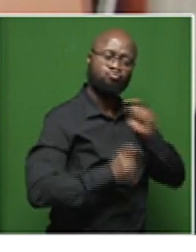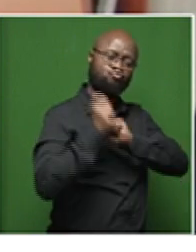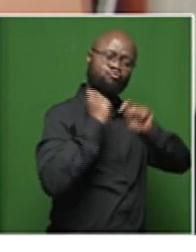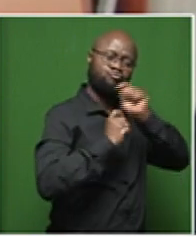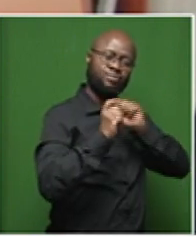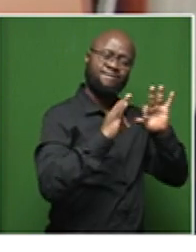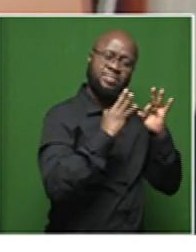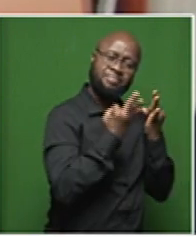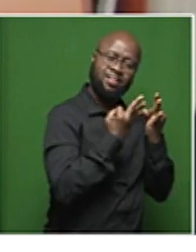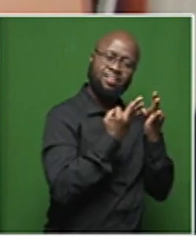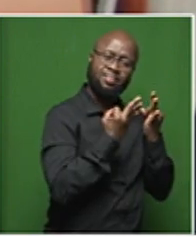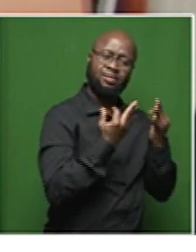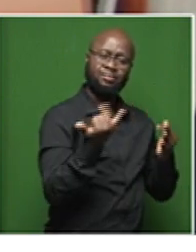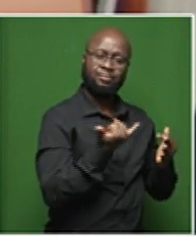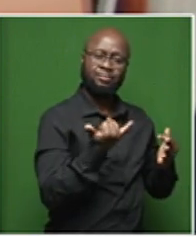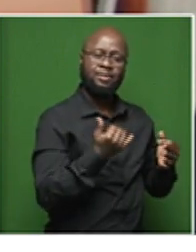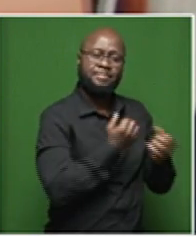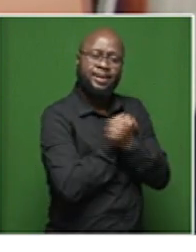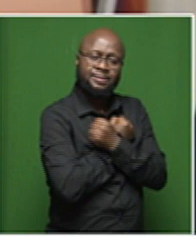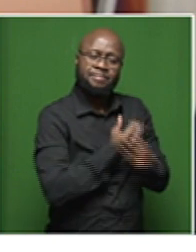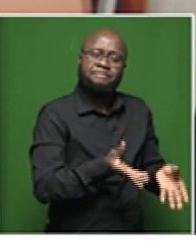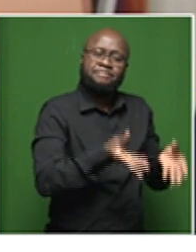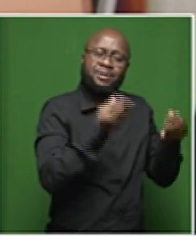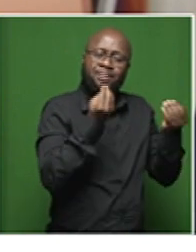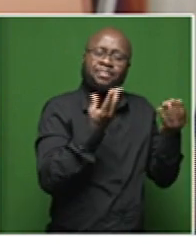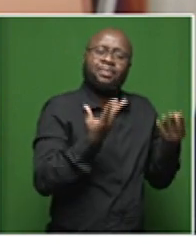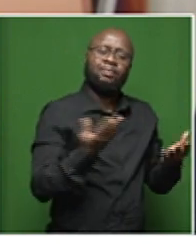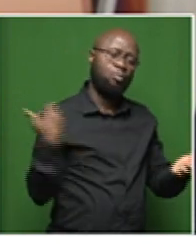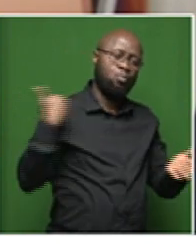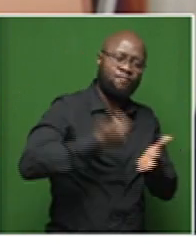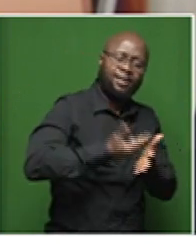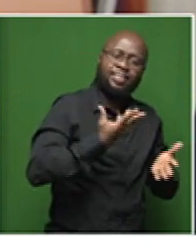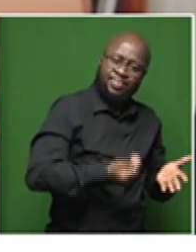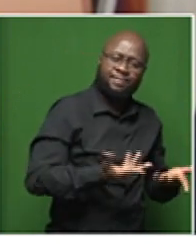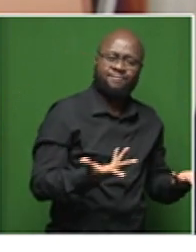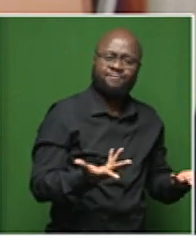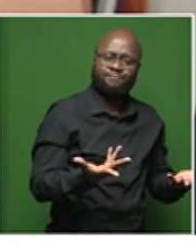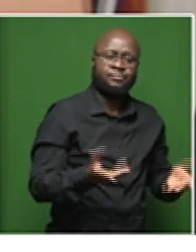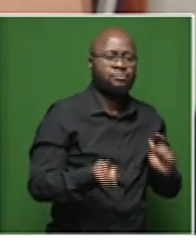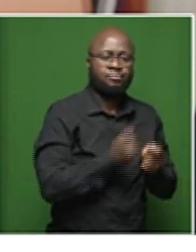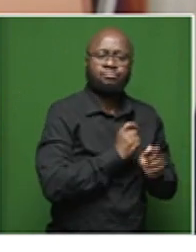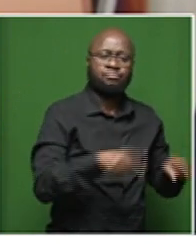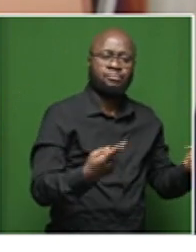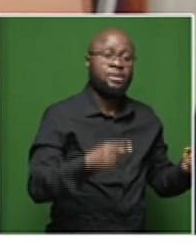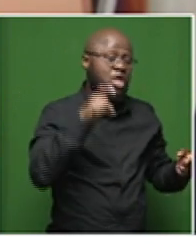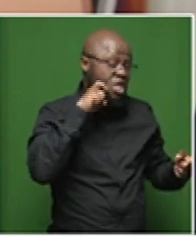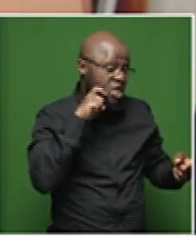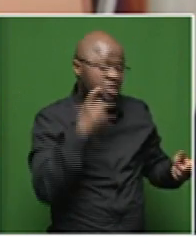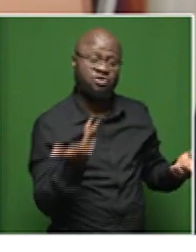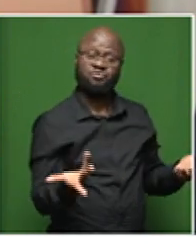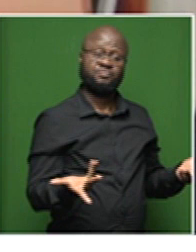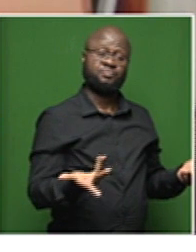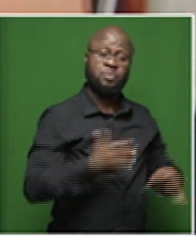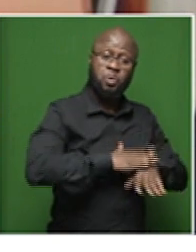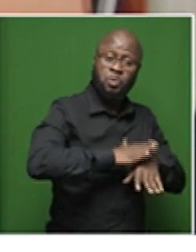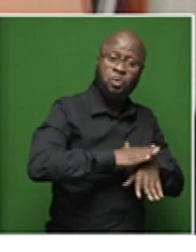got it, so that is inheritance, but nothing much you can do. Things like age, the older you go, you grow, then the systems are not able to